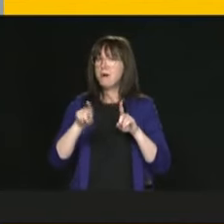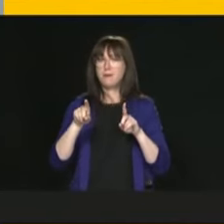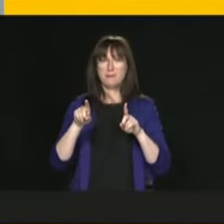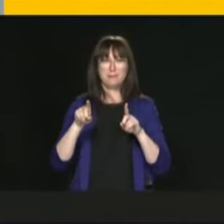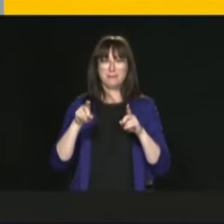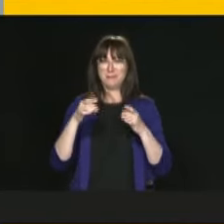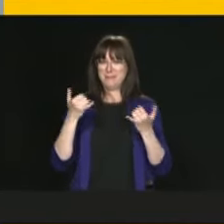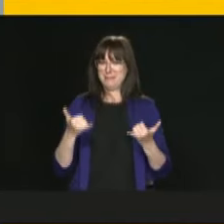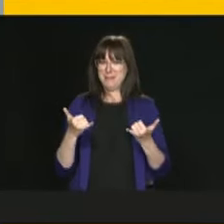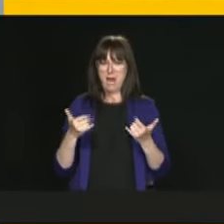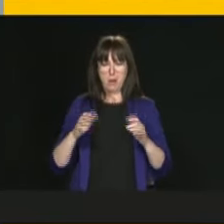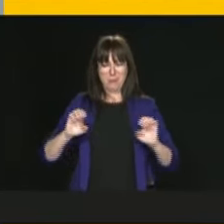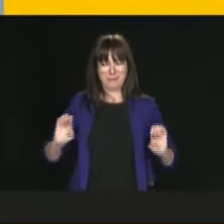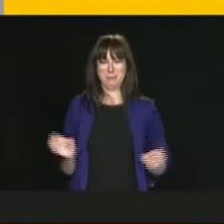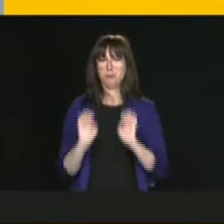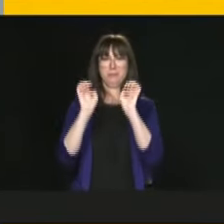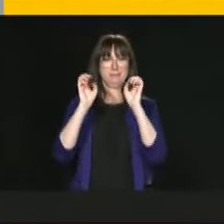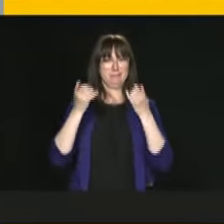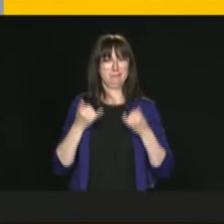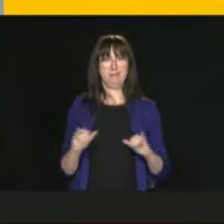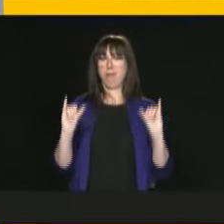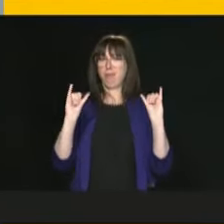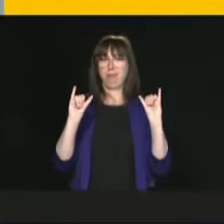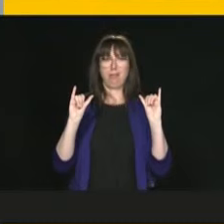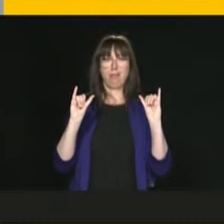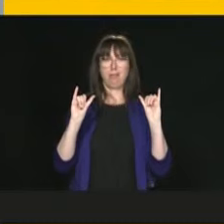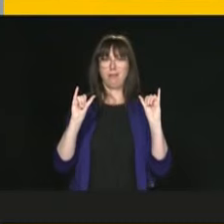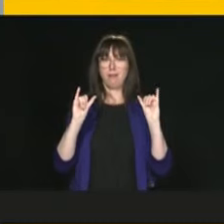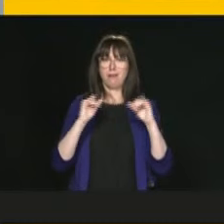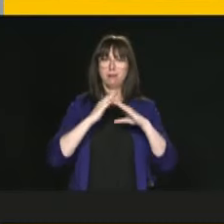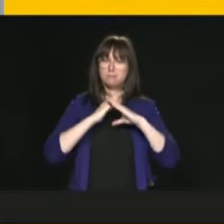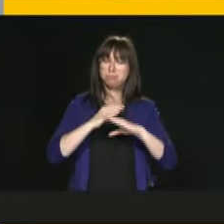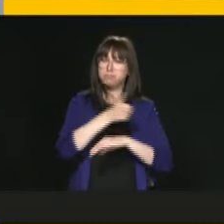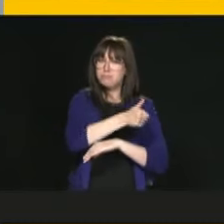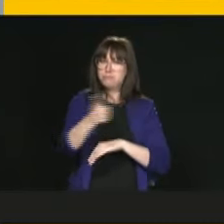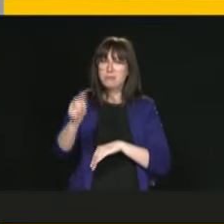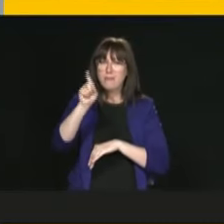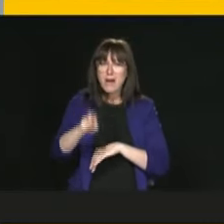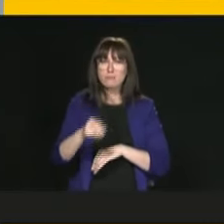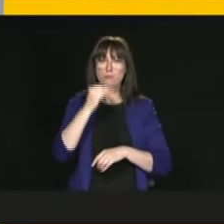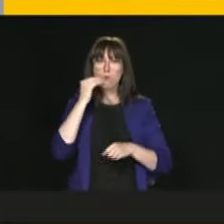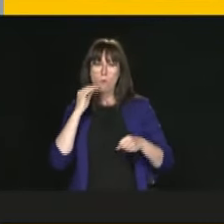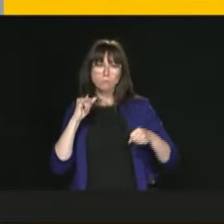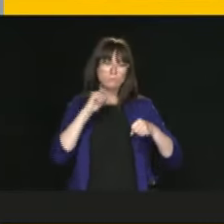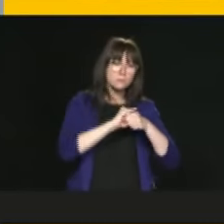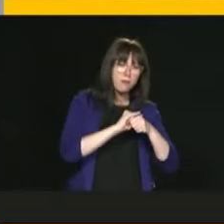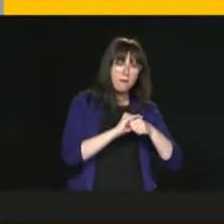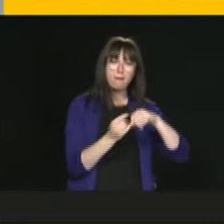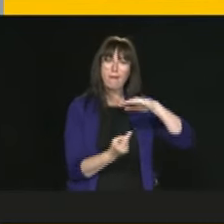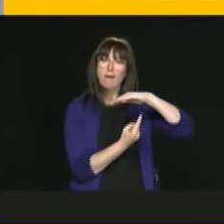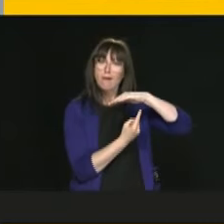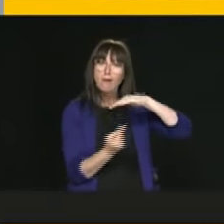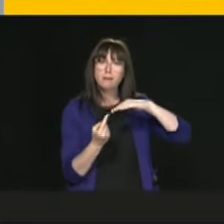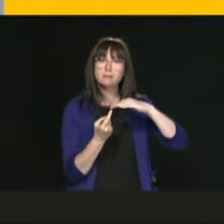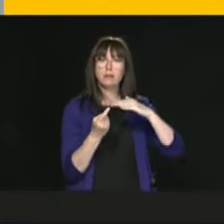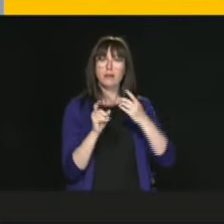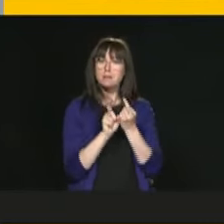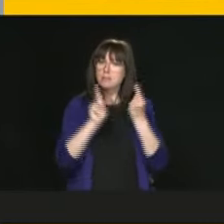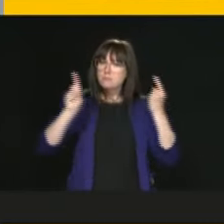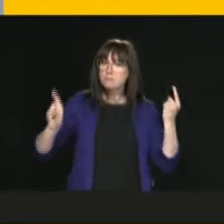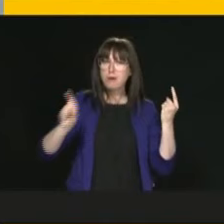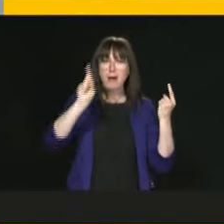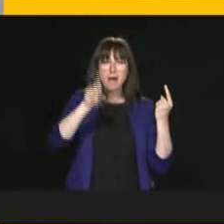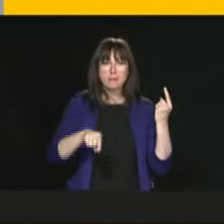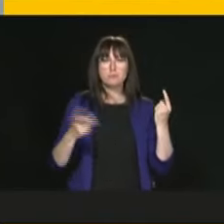are still in a position where people must continue to protect themselves, must stay home, and continue to